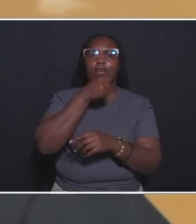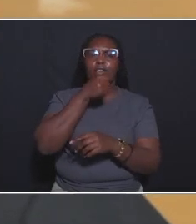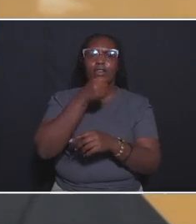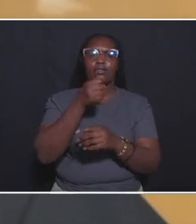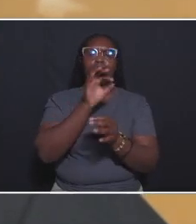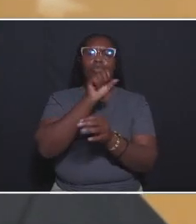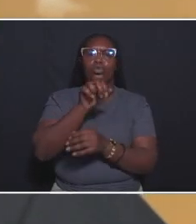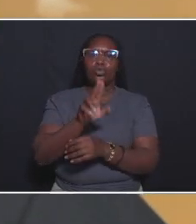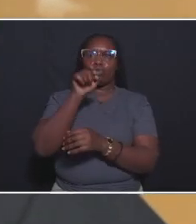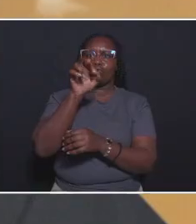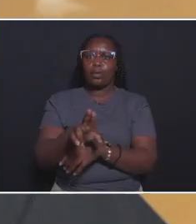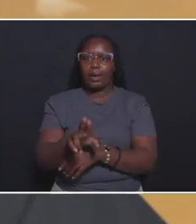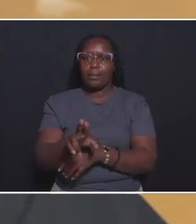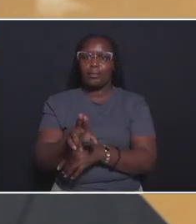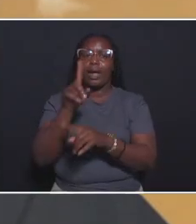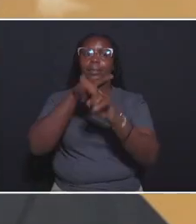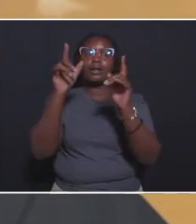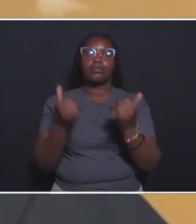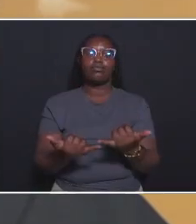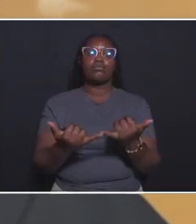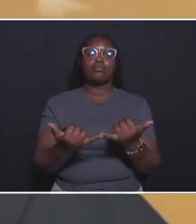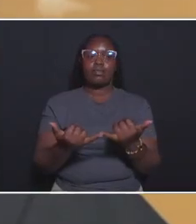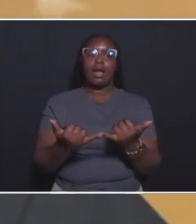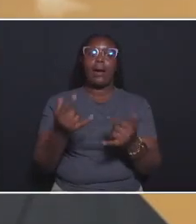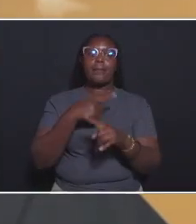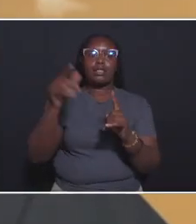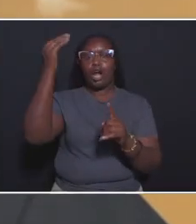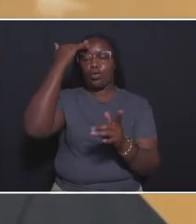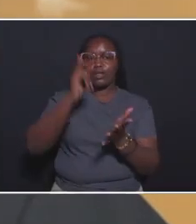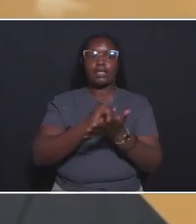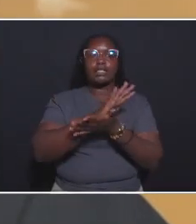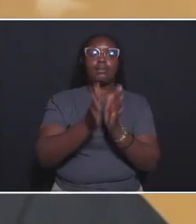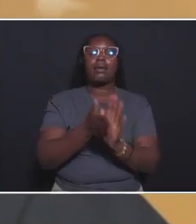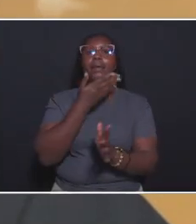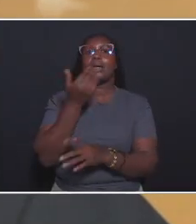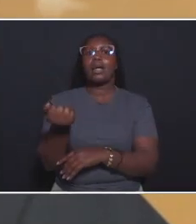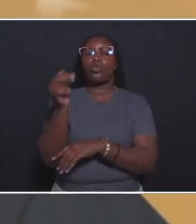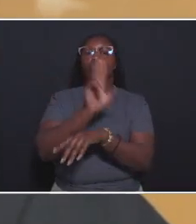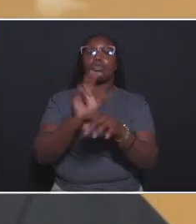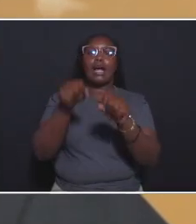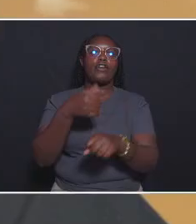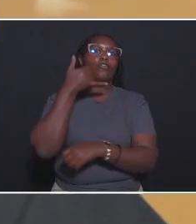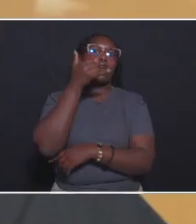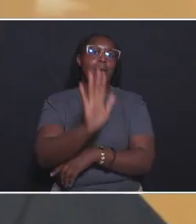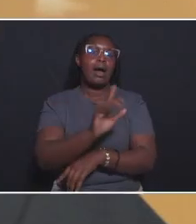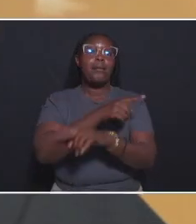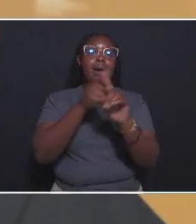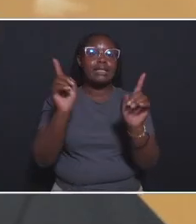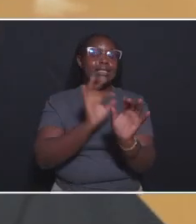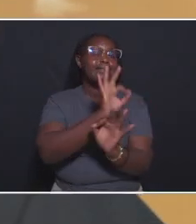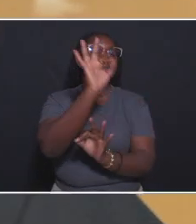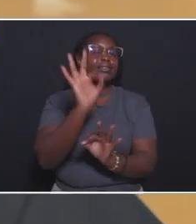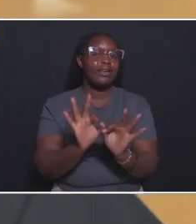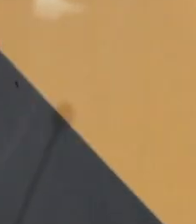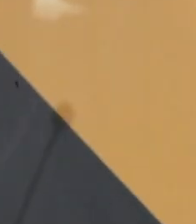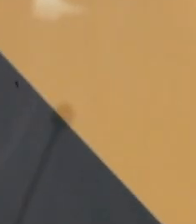the devices really don't matter. These days, devices are getting better and better and better. You can even use your phone. But as long as the microphone that's connected to